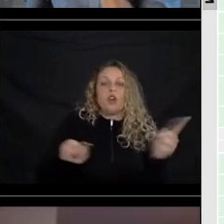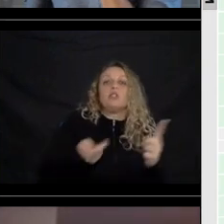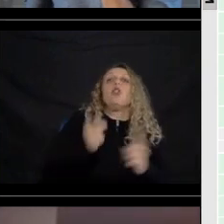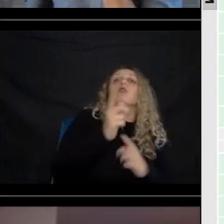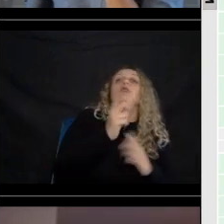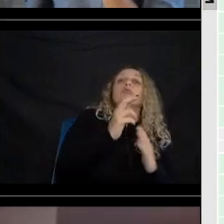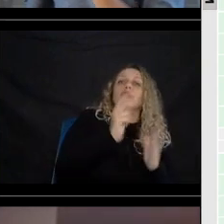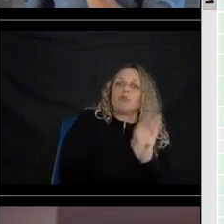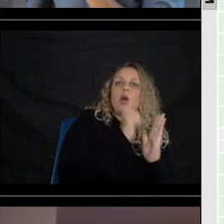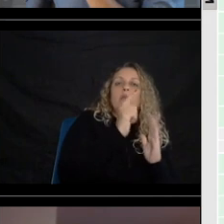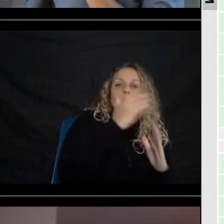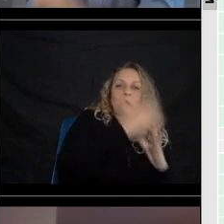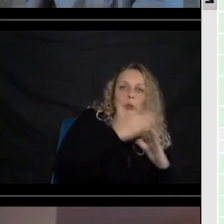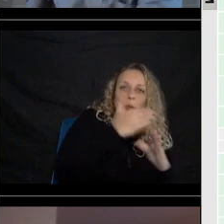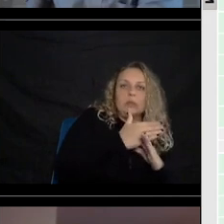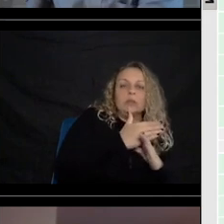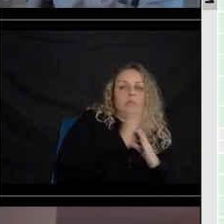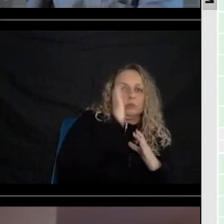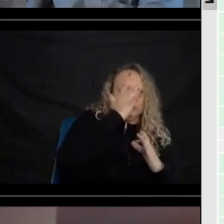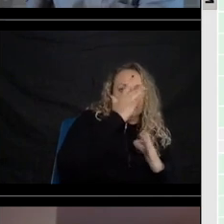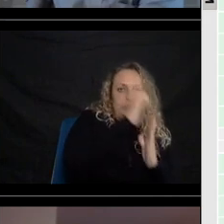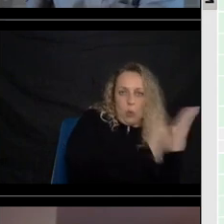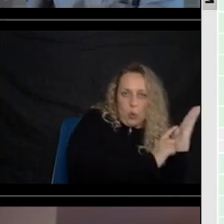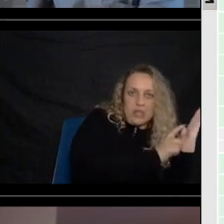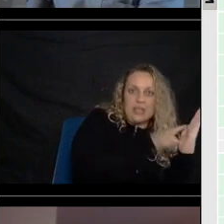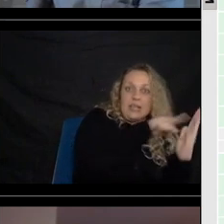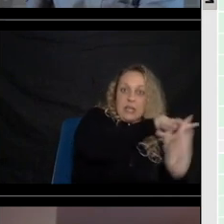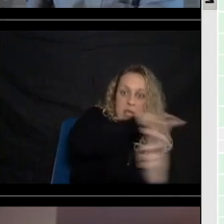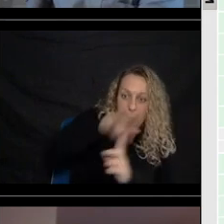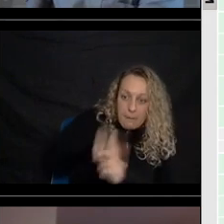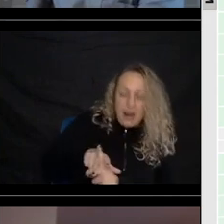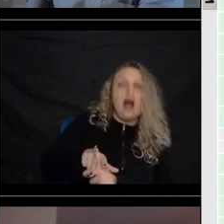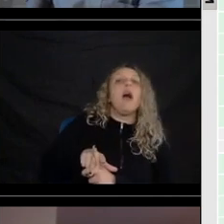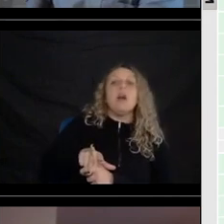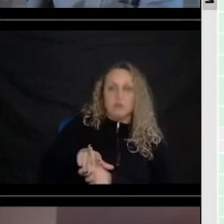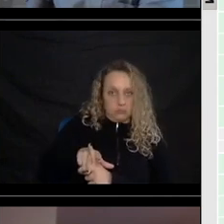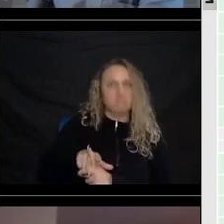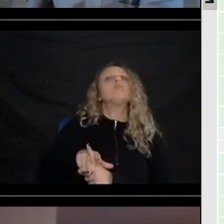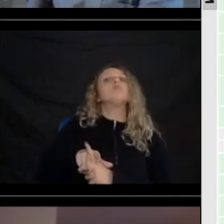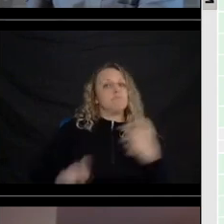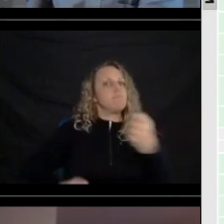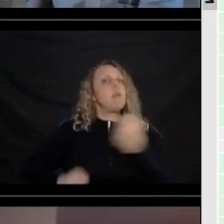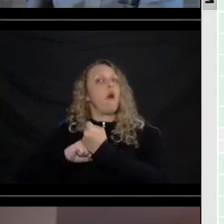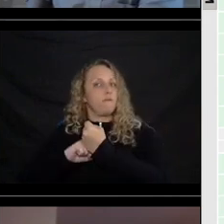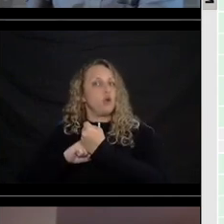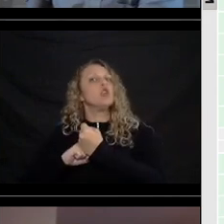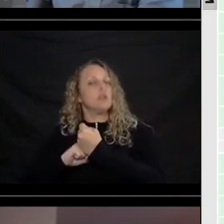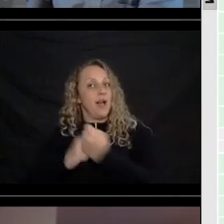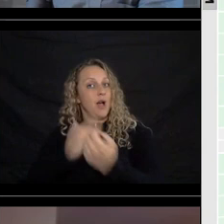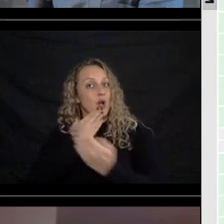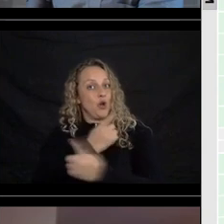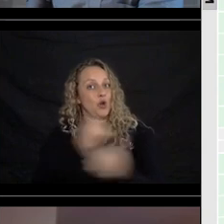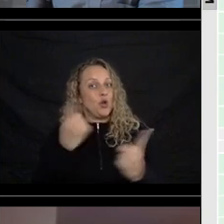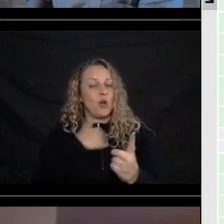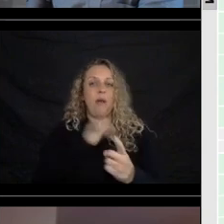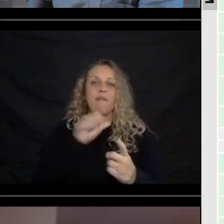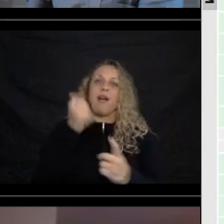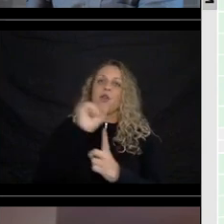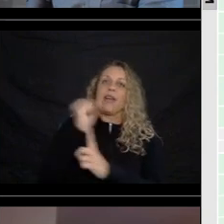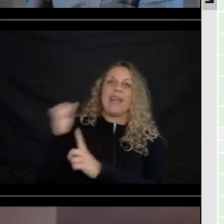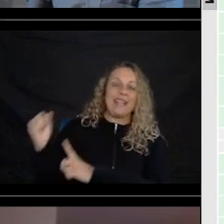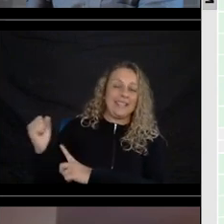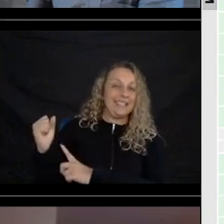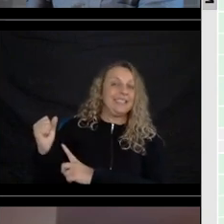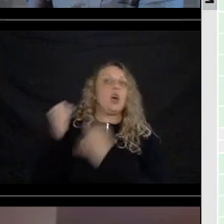ordinance and the manner in which the city implements the ordinance has been found to be lawful. And that's good news because we have other cases that are